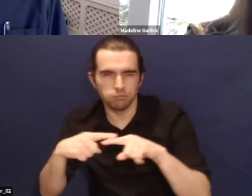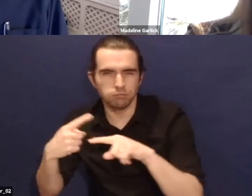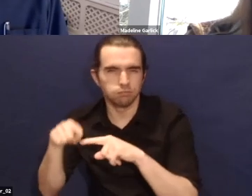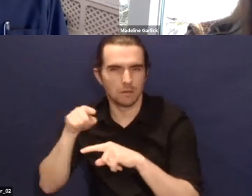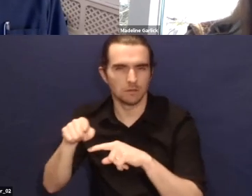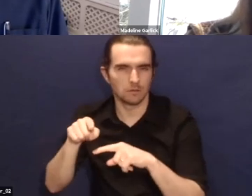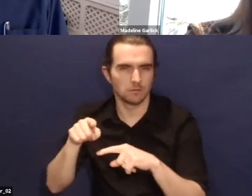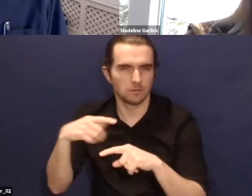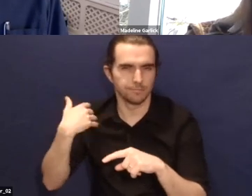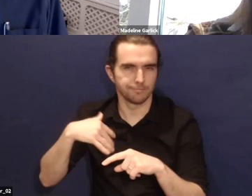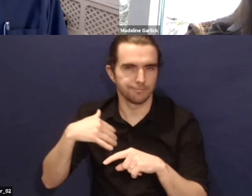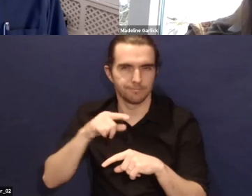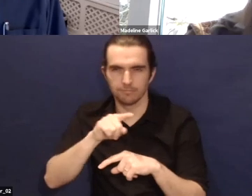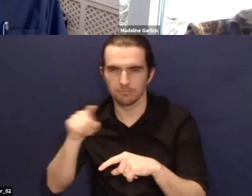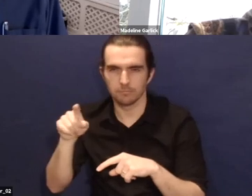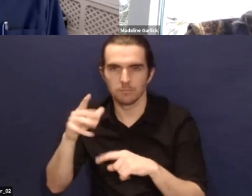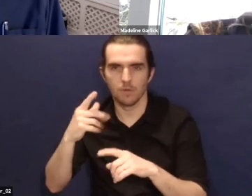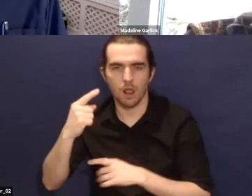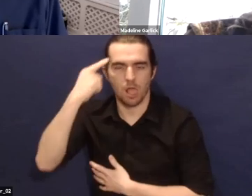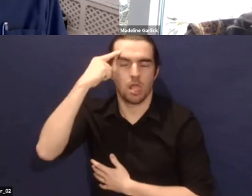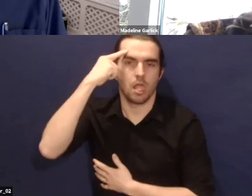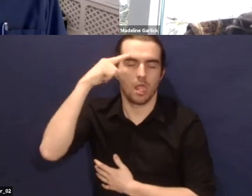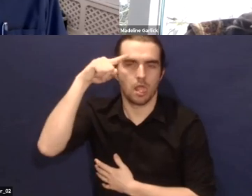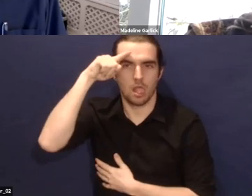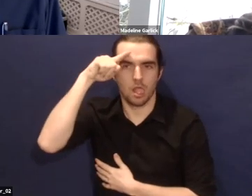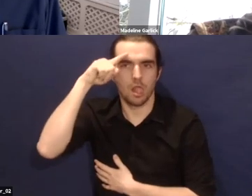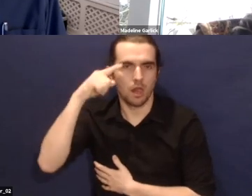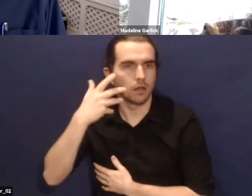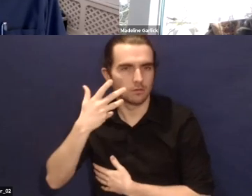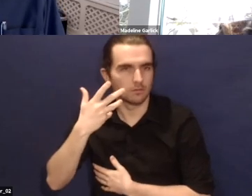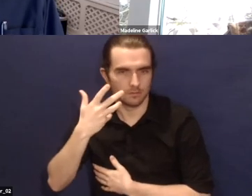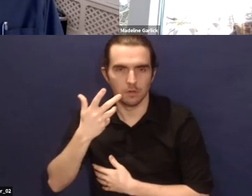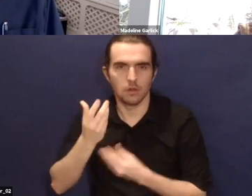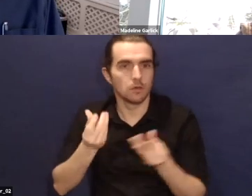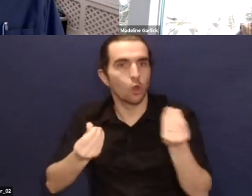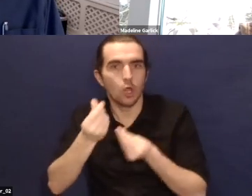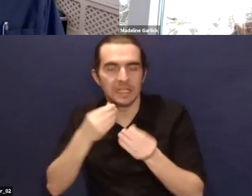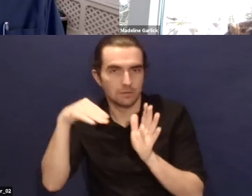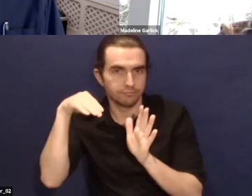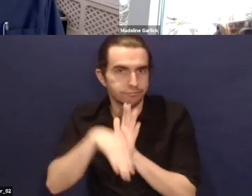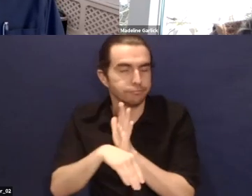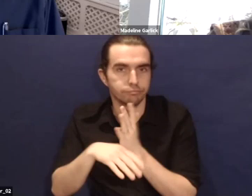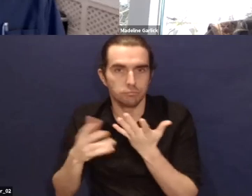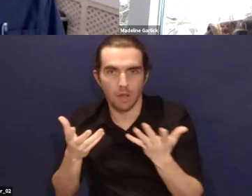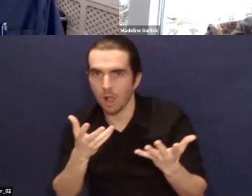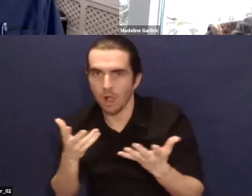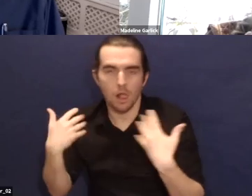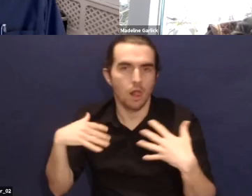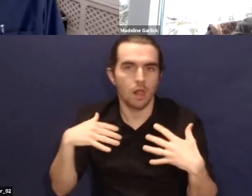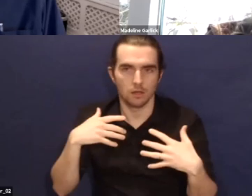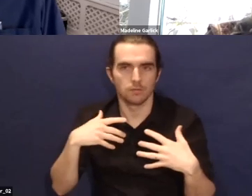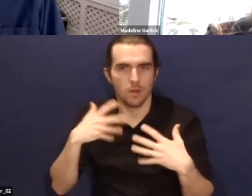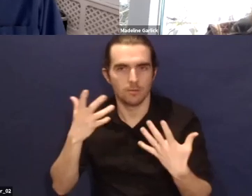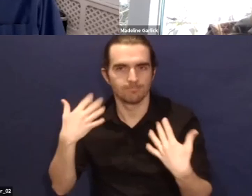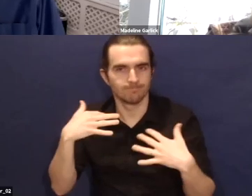reality. To return to the question of research that we addressed at the beginning of this then, Jeff, I think this is really